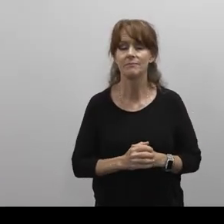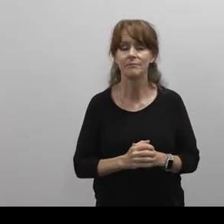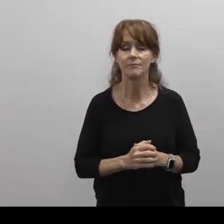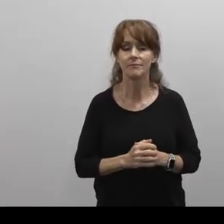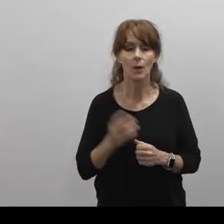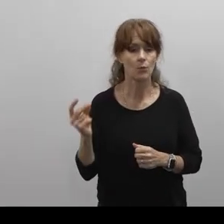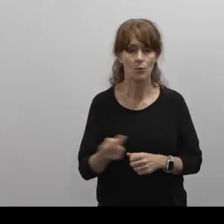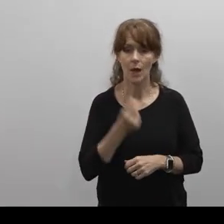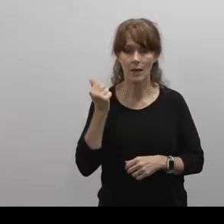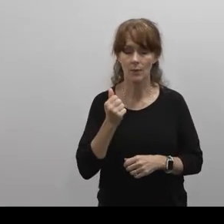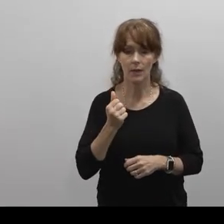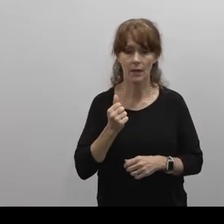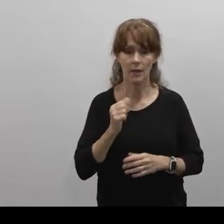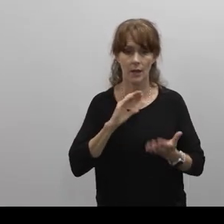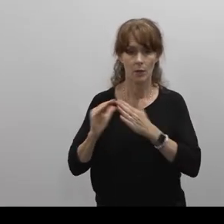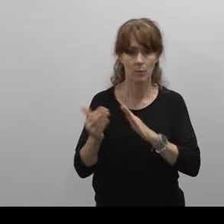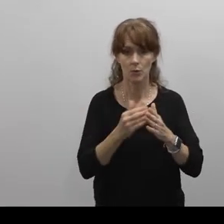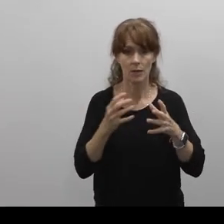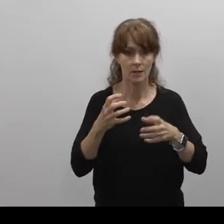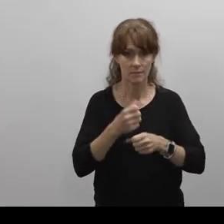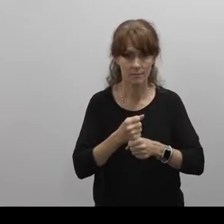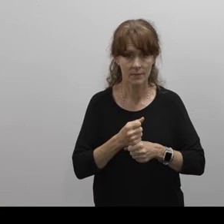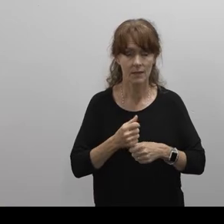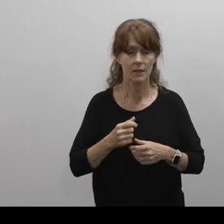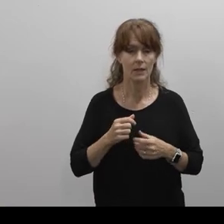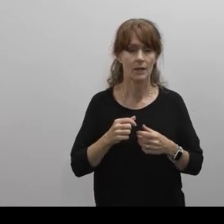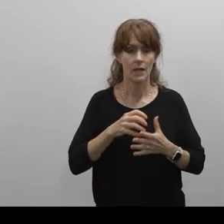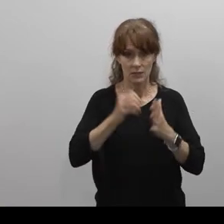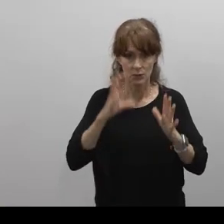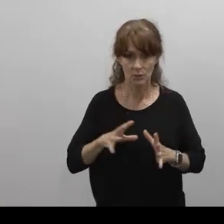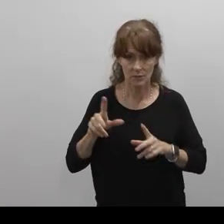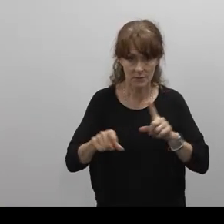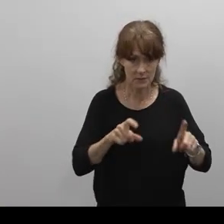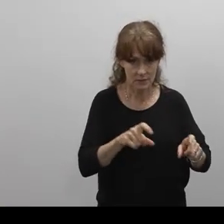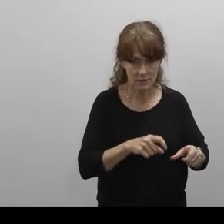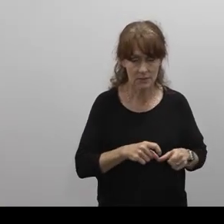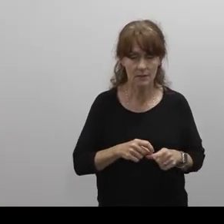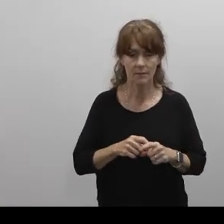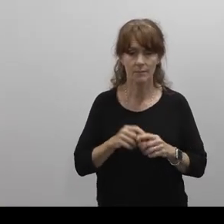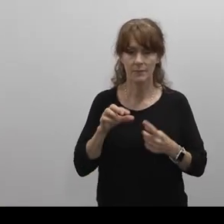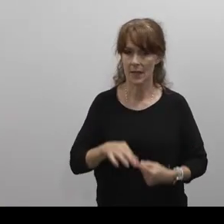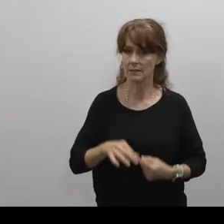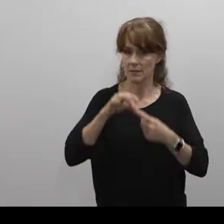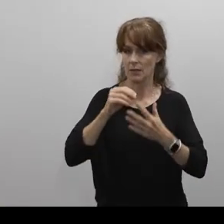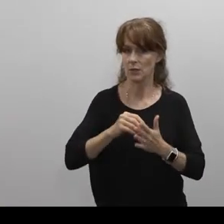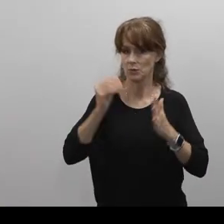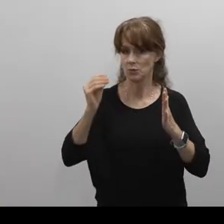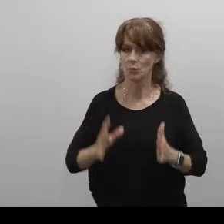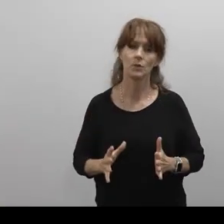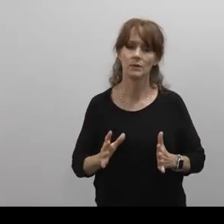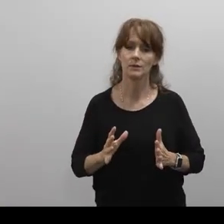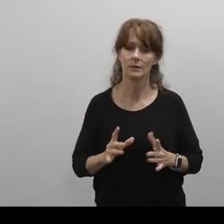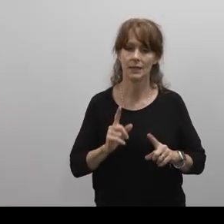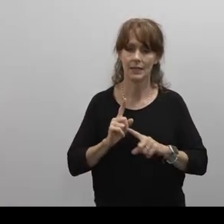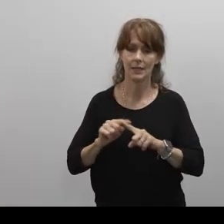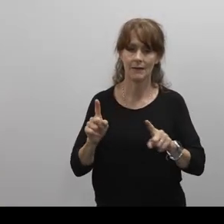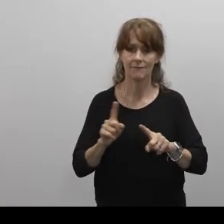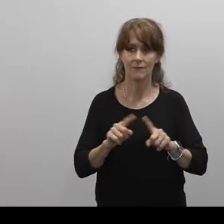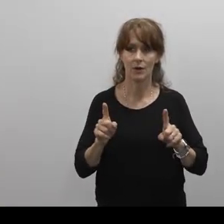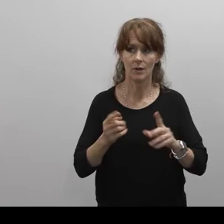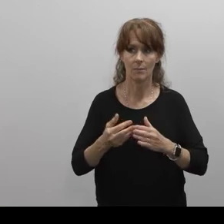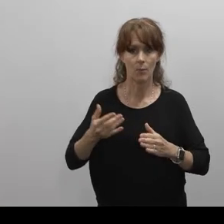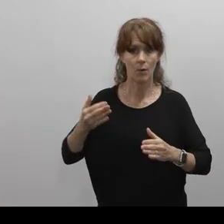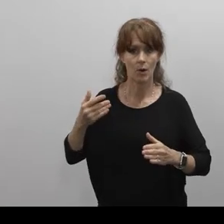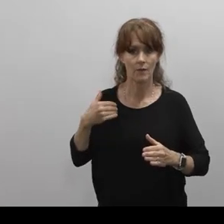right away, will engage community. It will engage students, in especially students, to different than